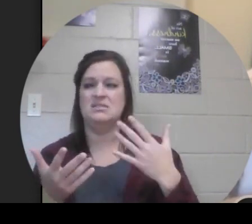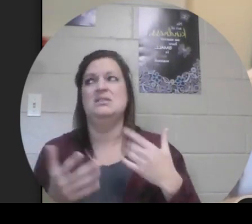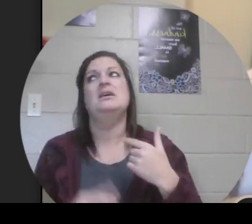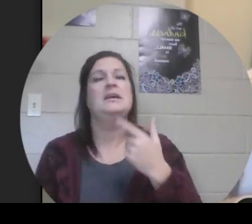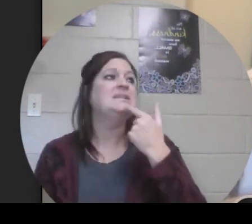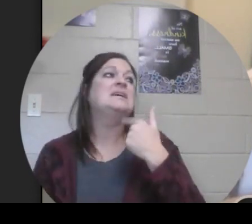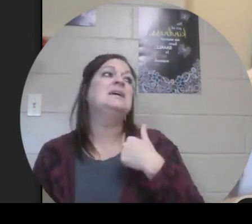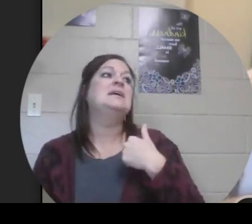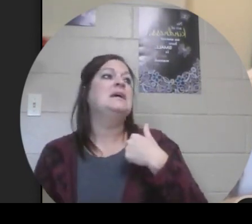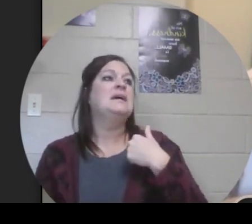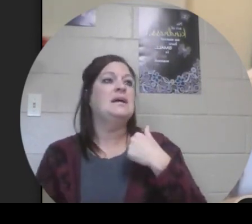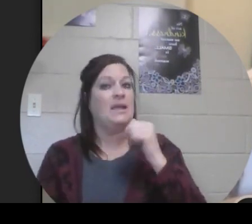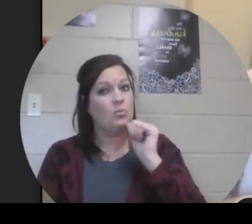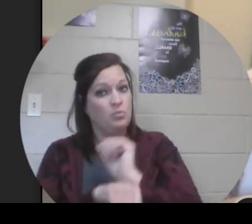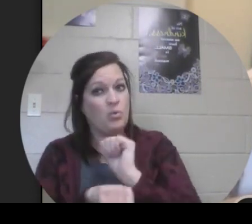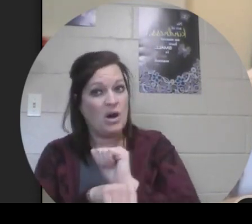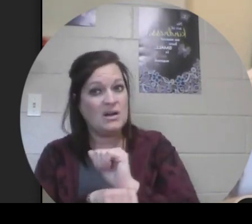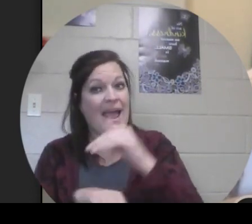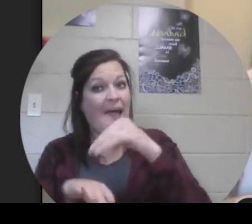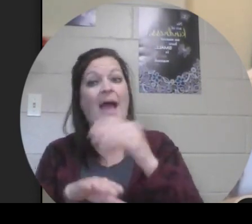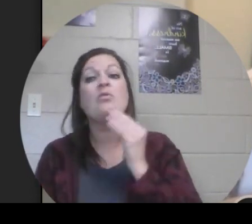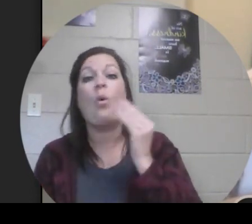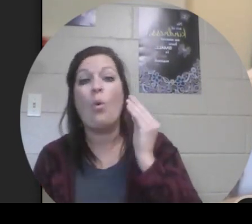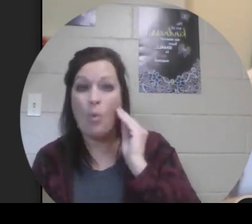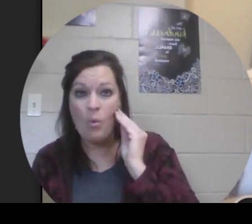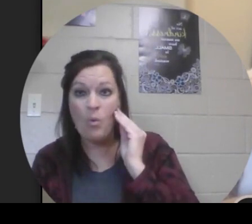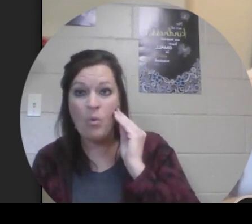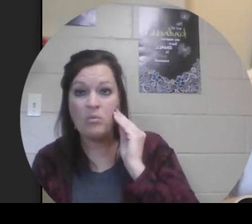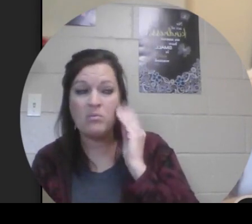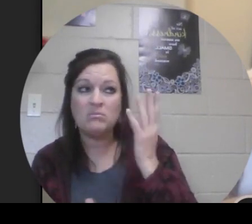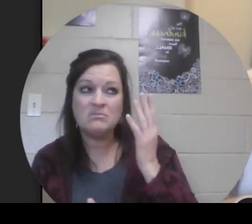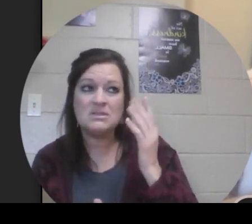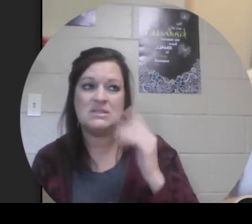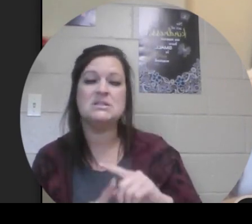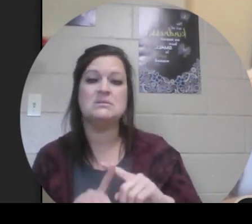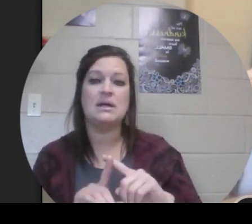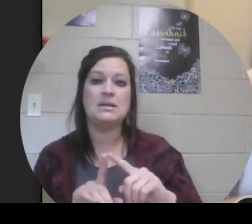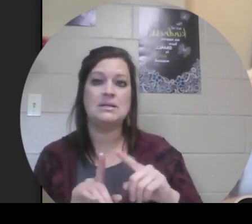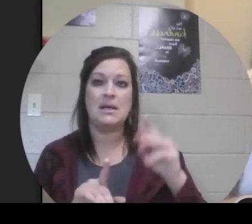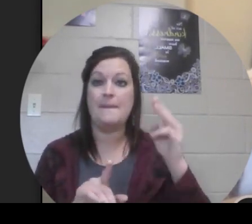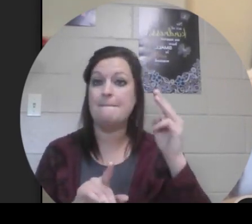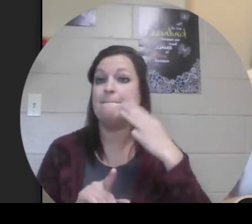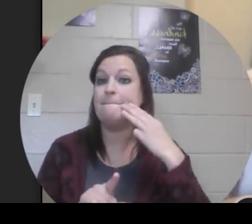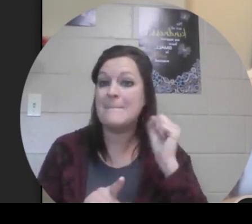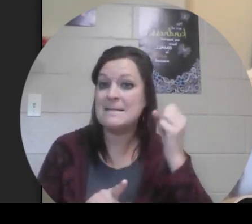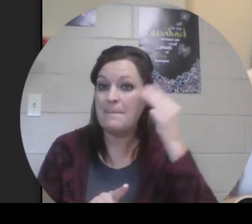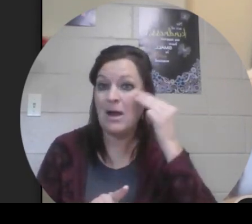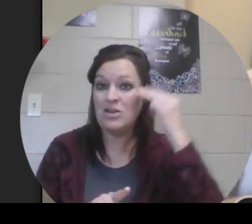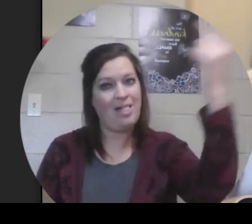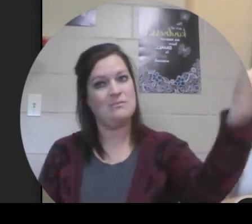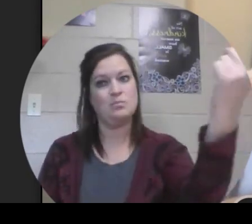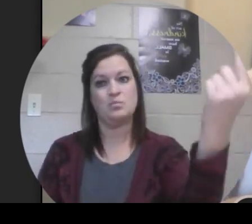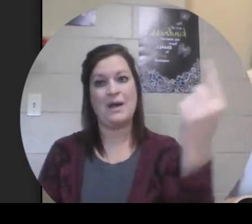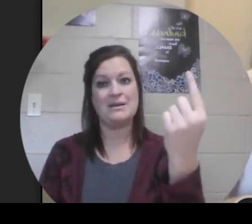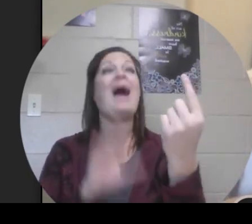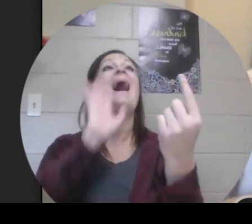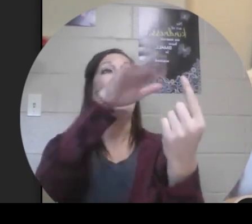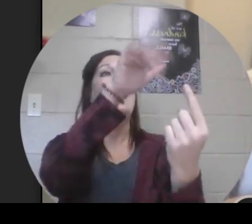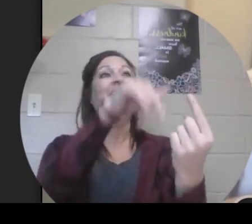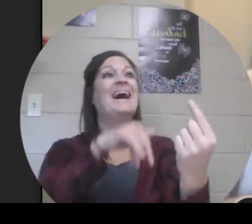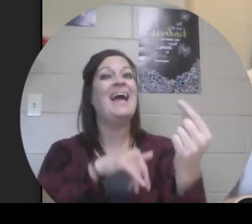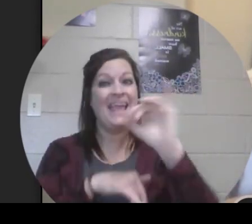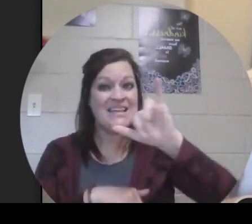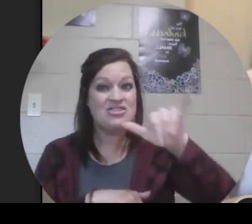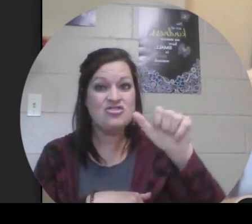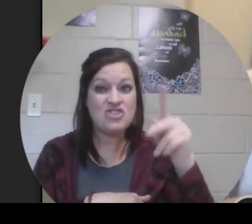say, but I was relieved to see Miss Martell coming over just then. Jack came to my house yesterday, I told her quickly, to put distance between